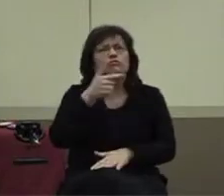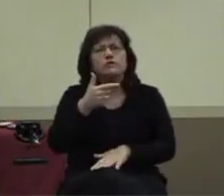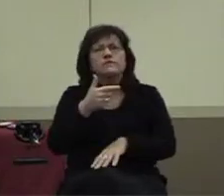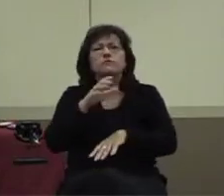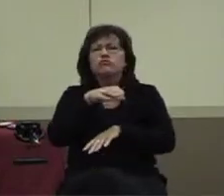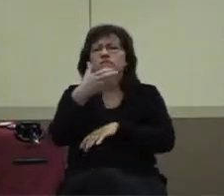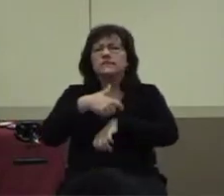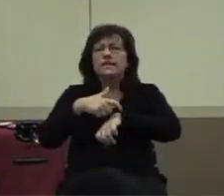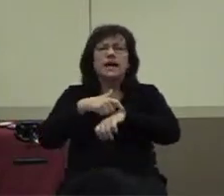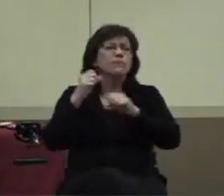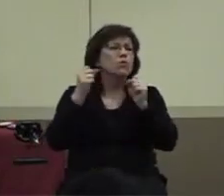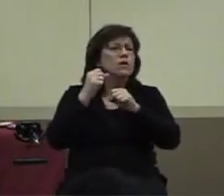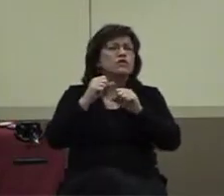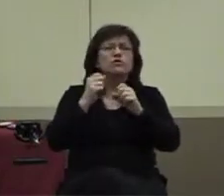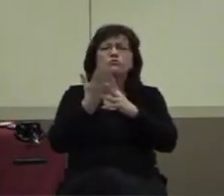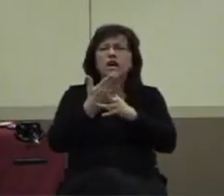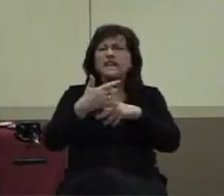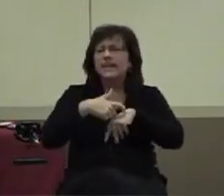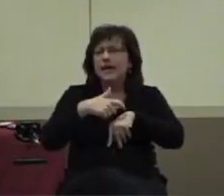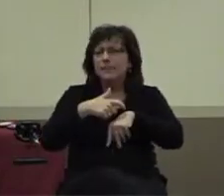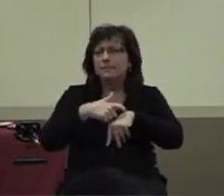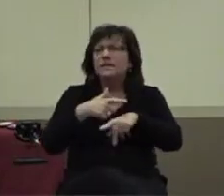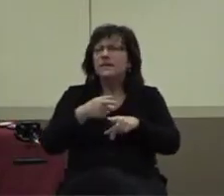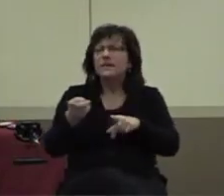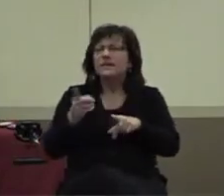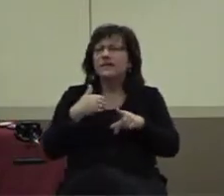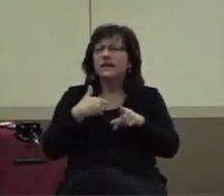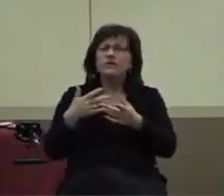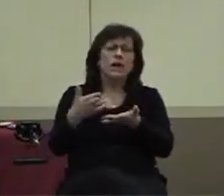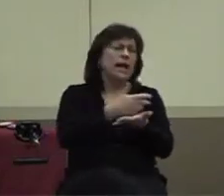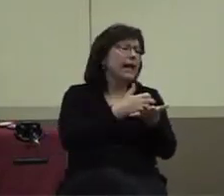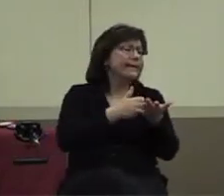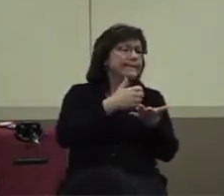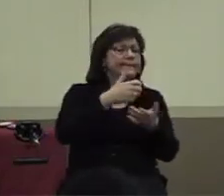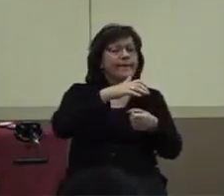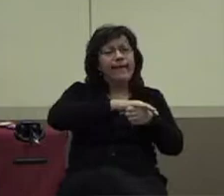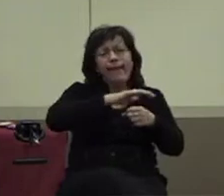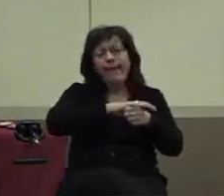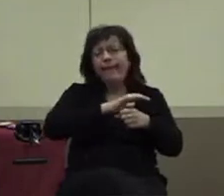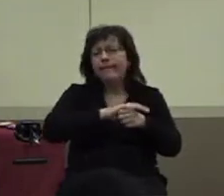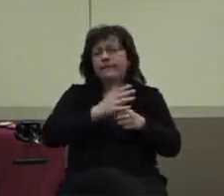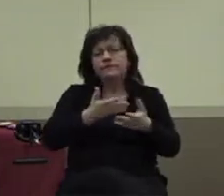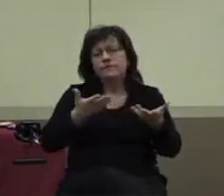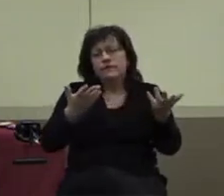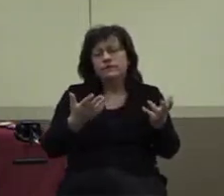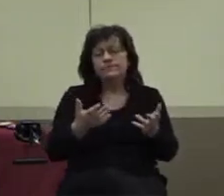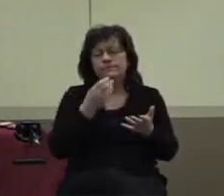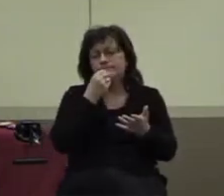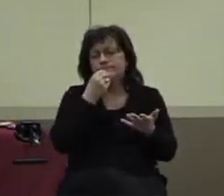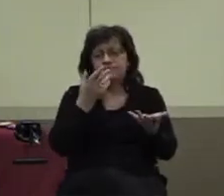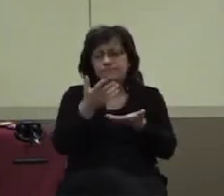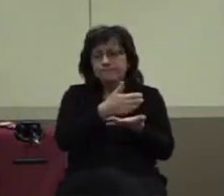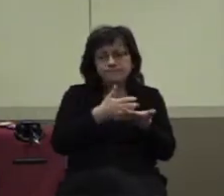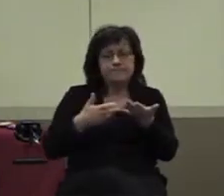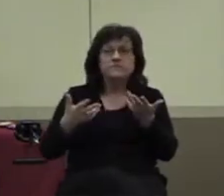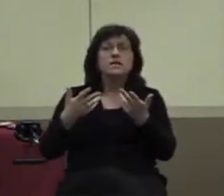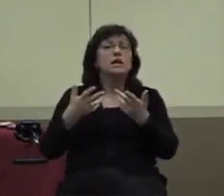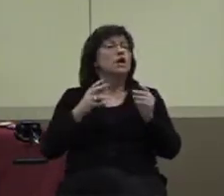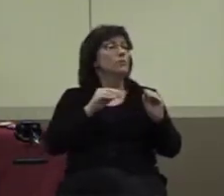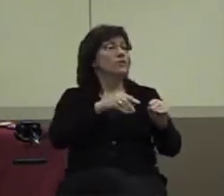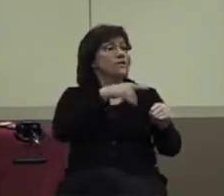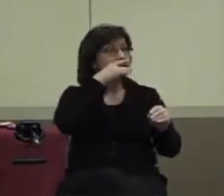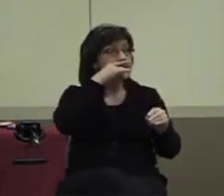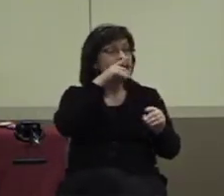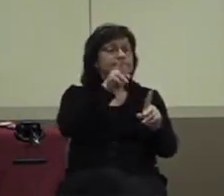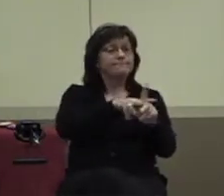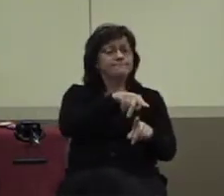time has where they collect cans and stuff like that. Put this kid in charge of graphing how many pounds of cans have